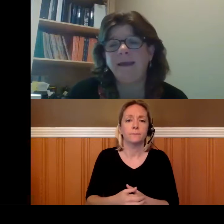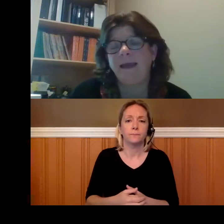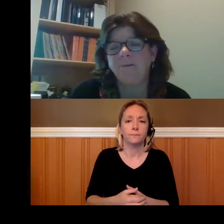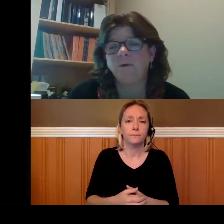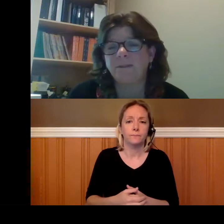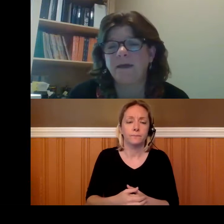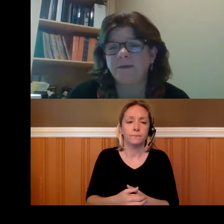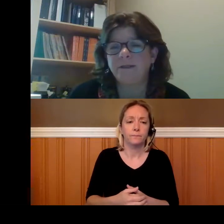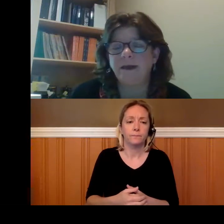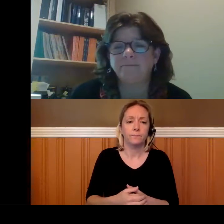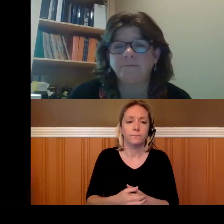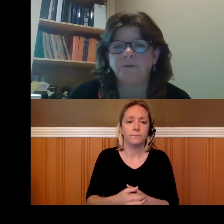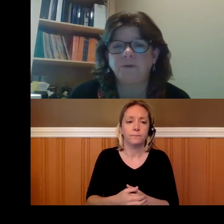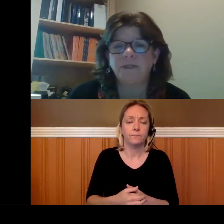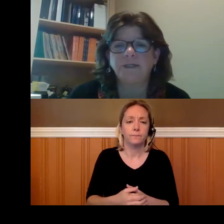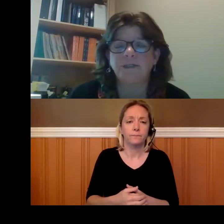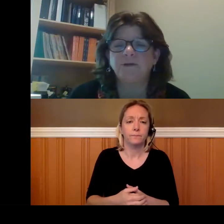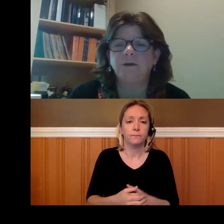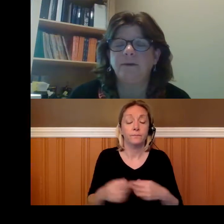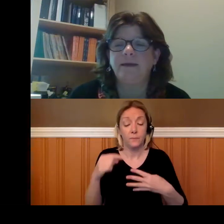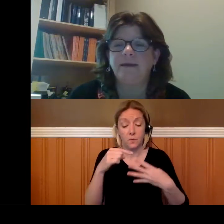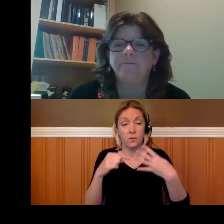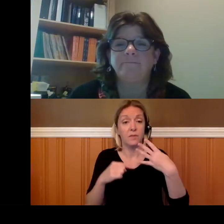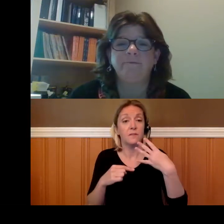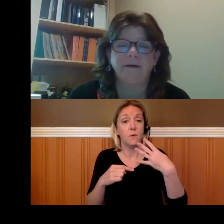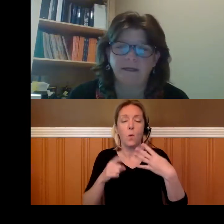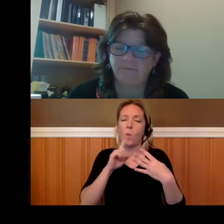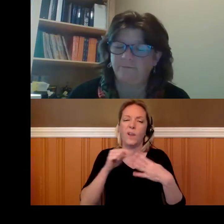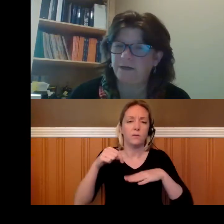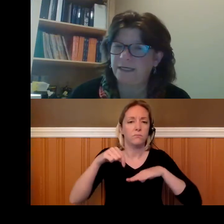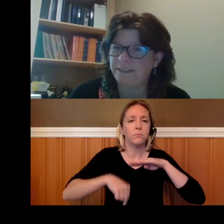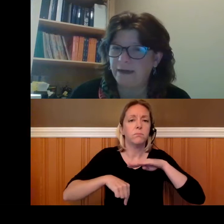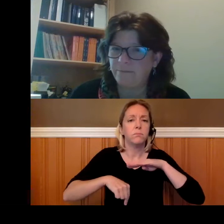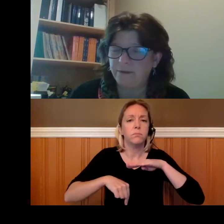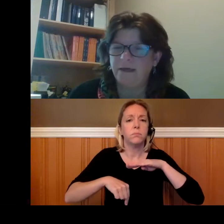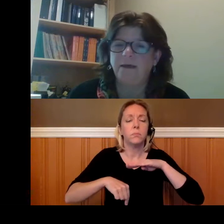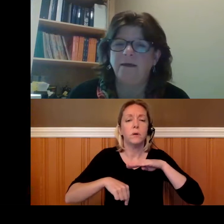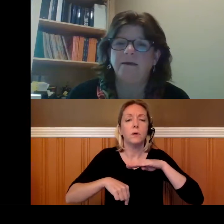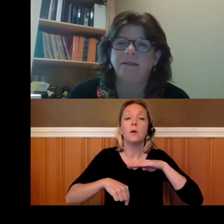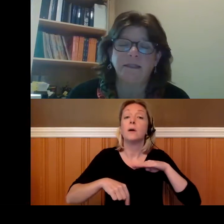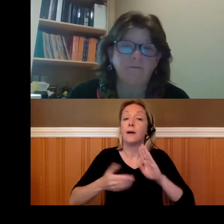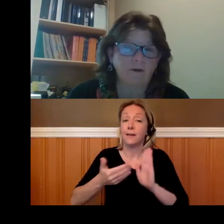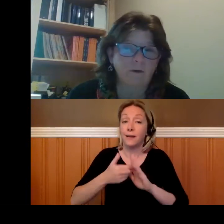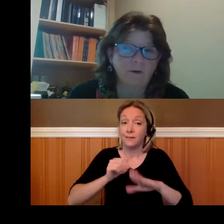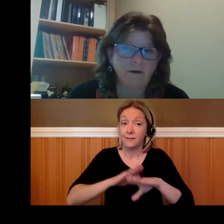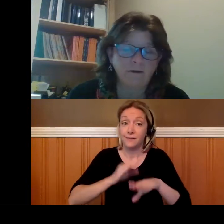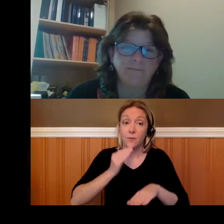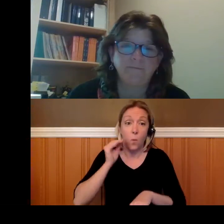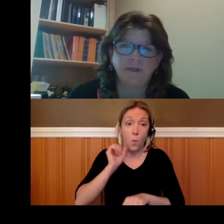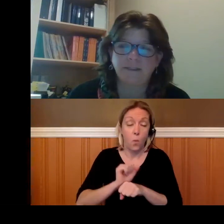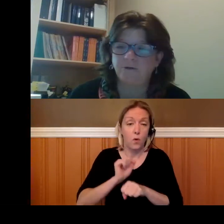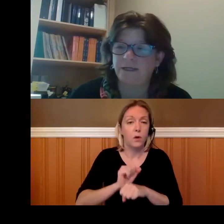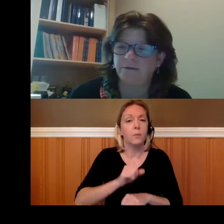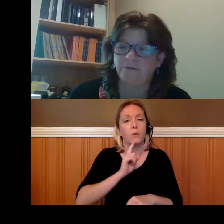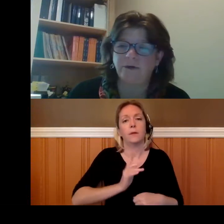that. So these sessions are going to be very, very in-depth. We leave with homework, but it's a great